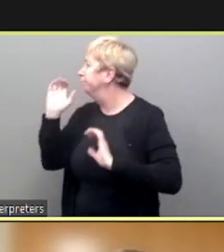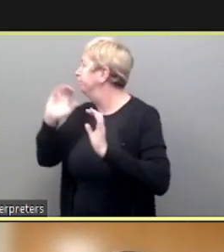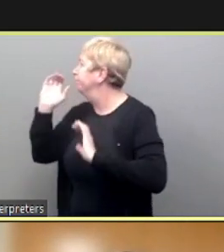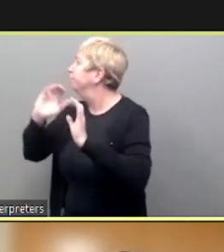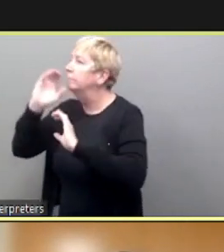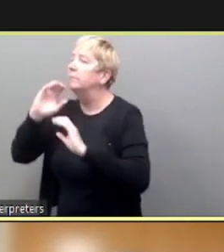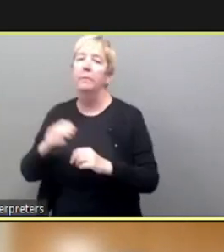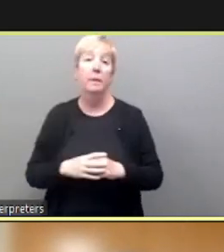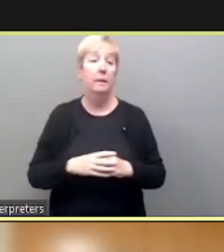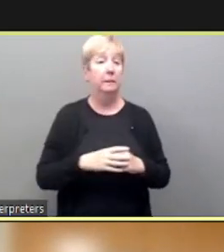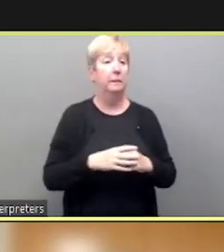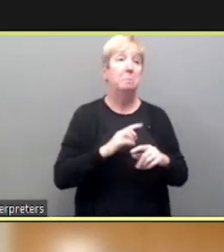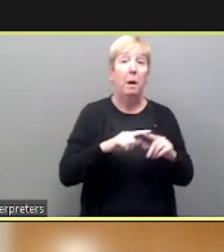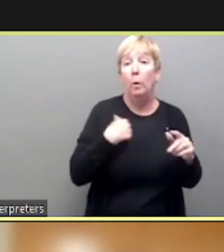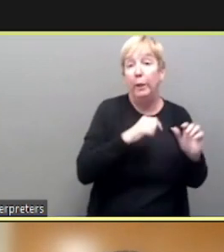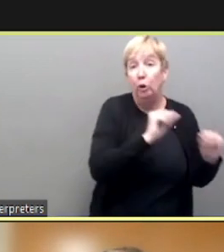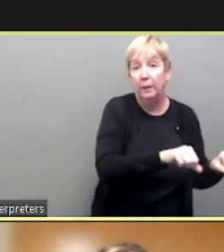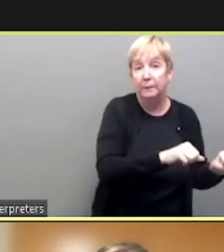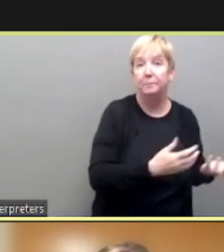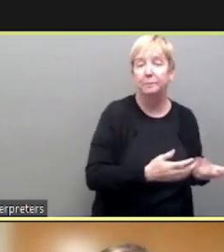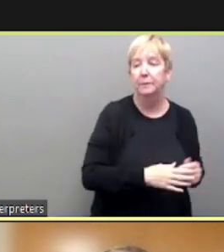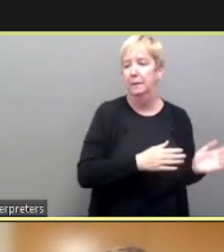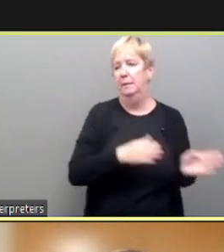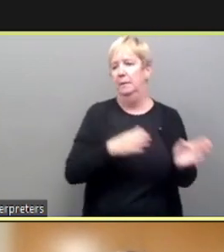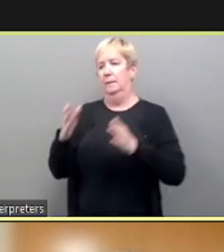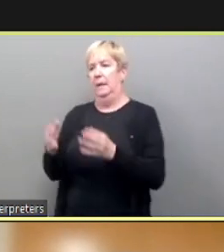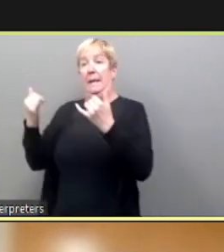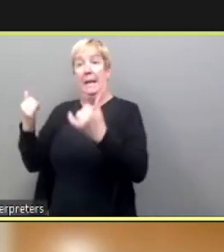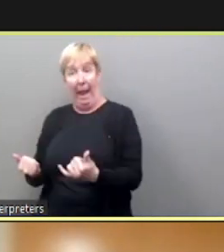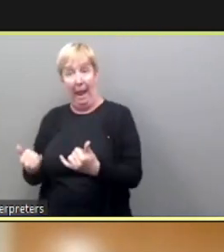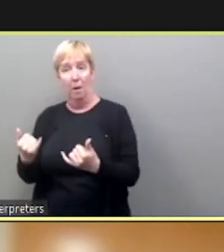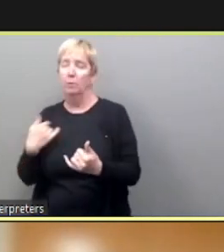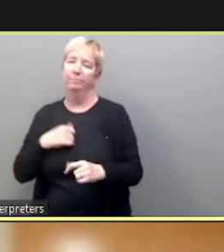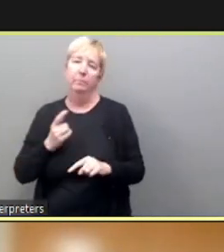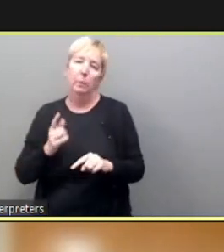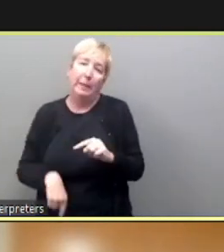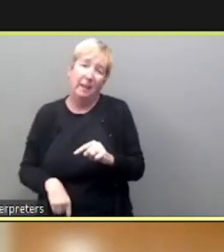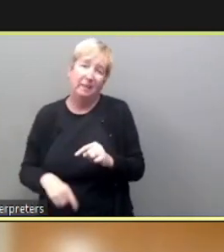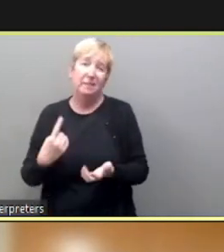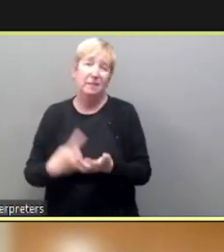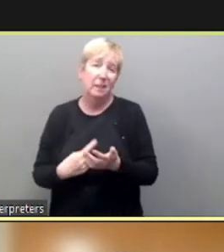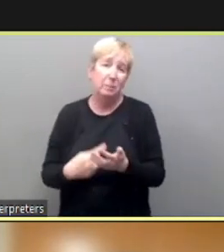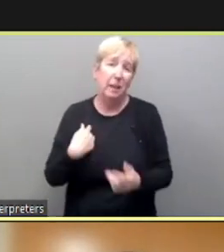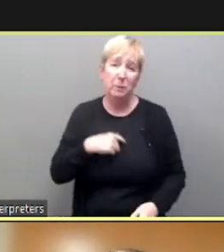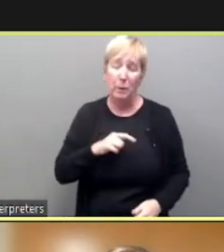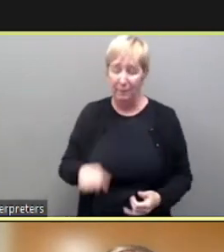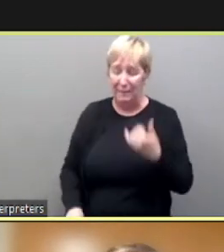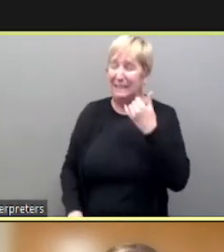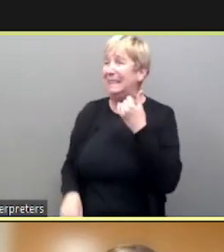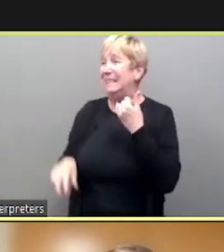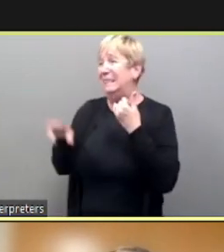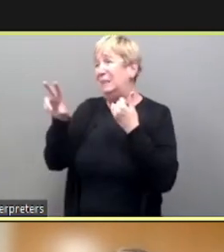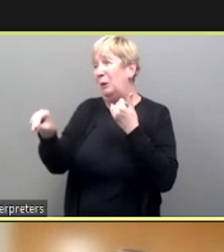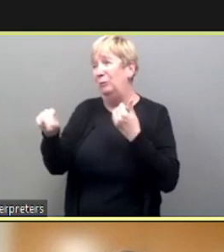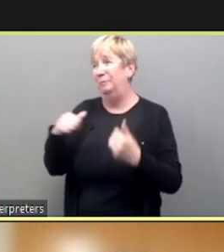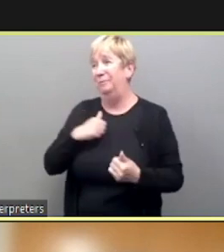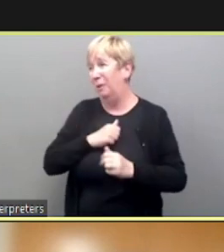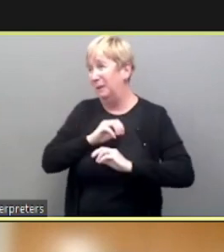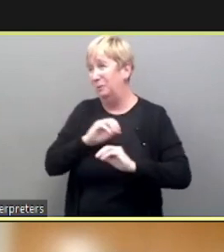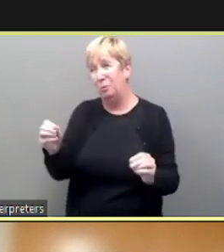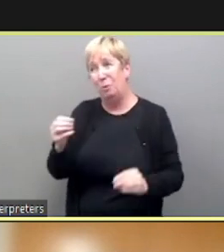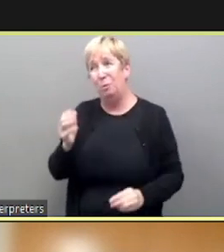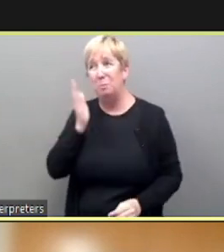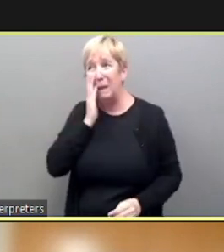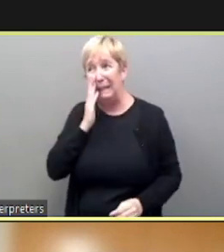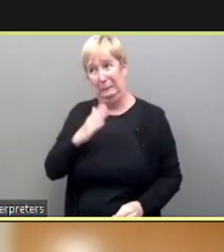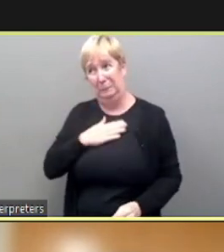that. We are often finding ourselves saying, no, we don't have a bed. I'm so sorry. Please call back tomorrow. This